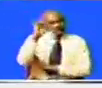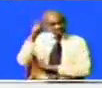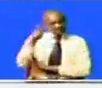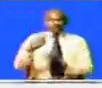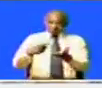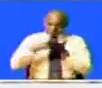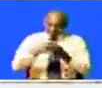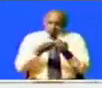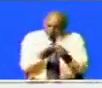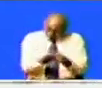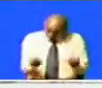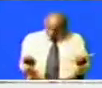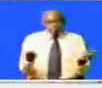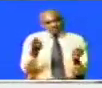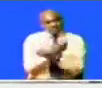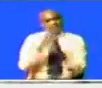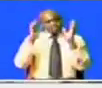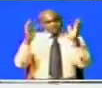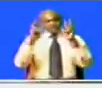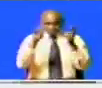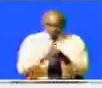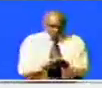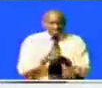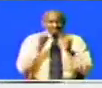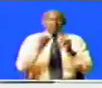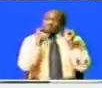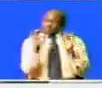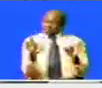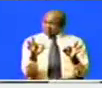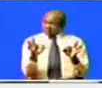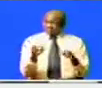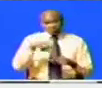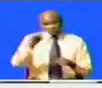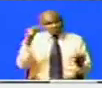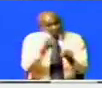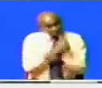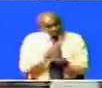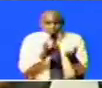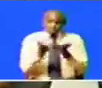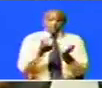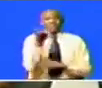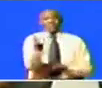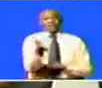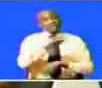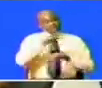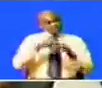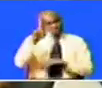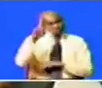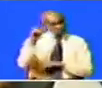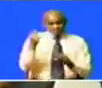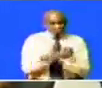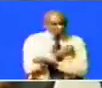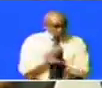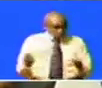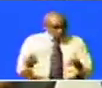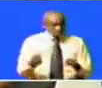to iron out outstanding issues, or else he says he cannot commit to serve as the national returning officer